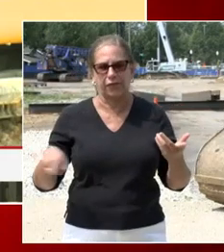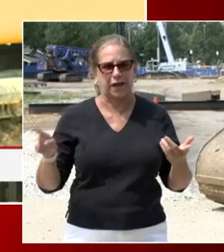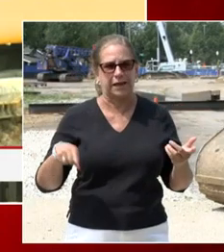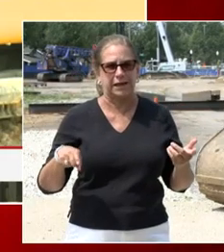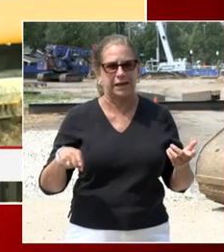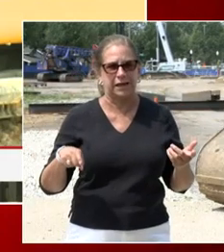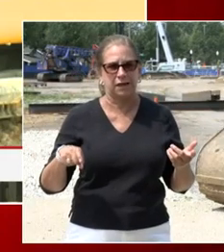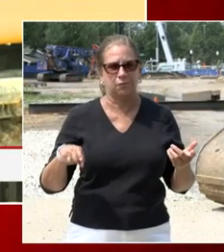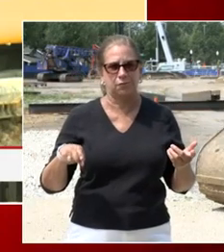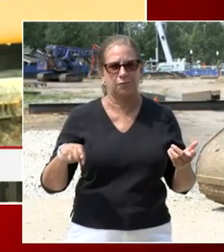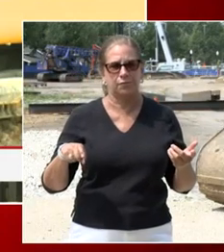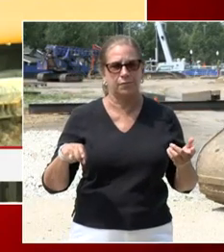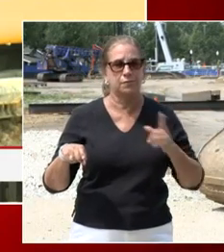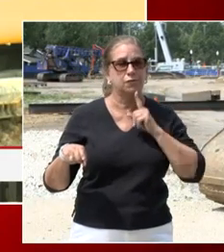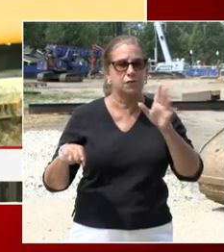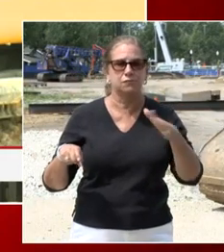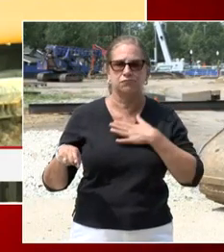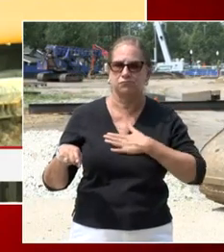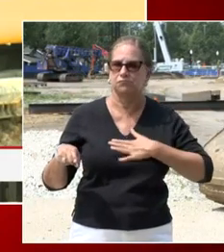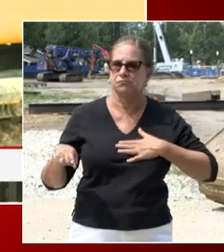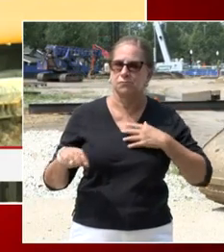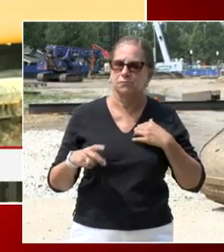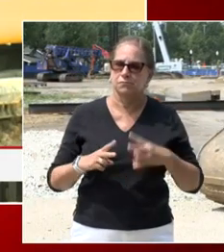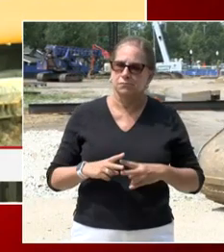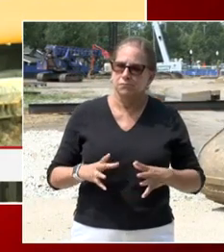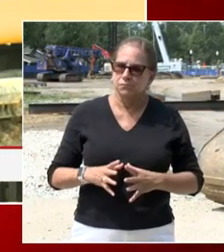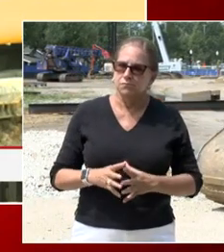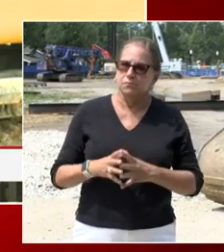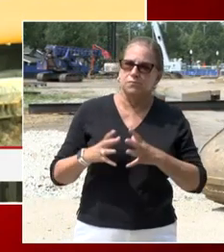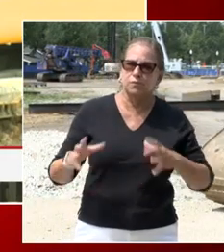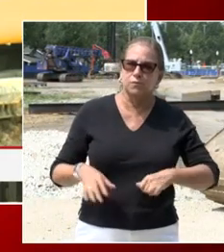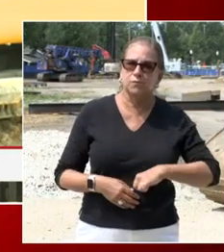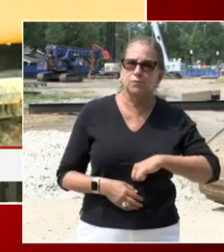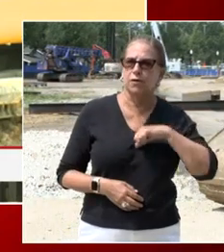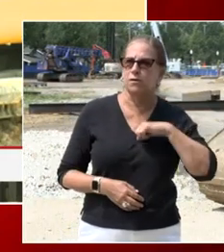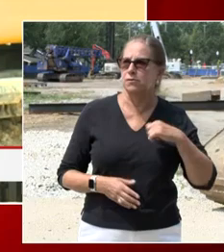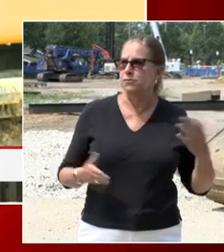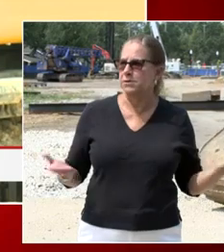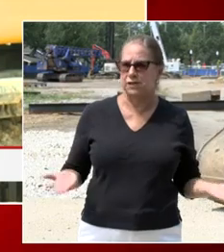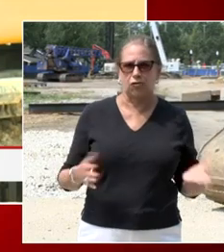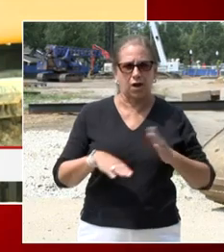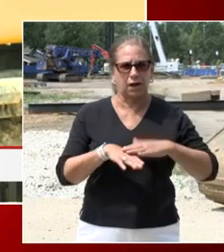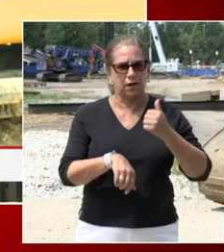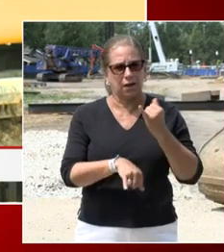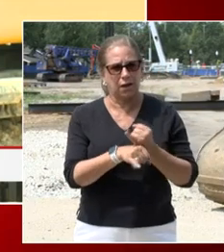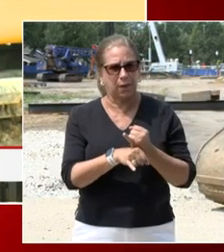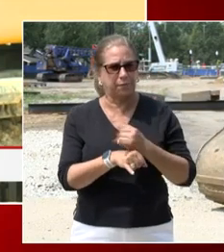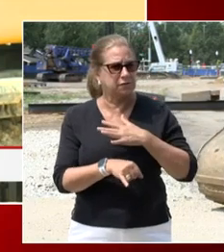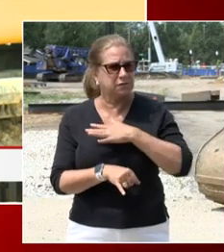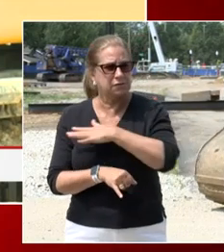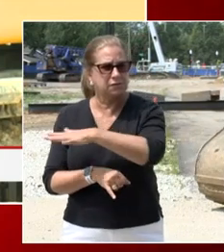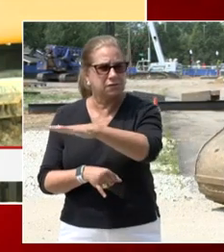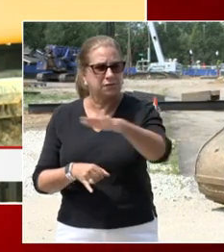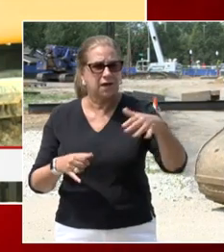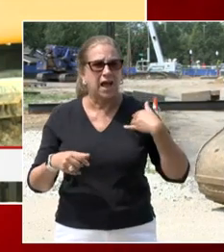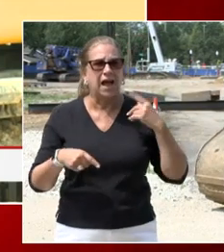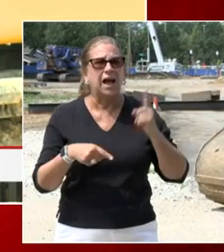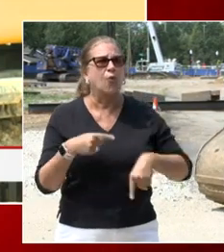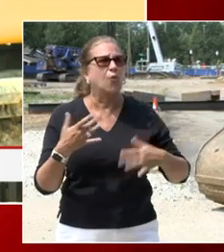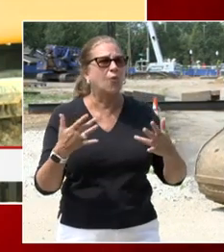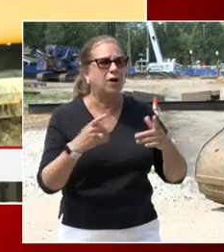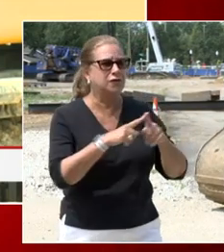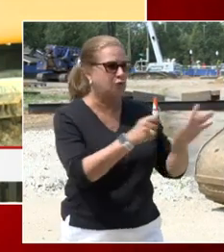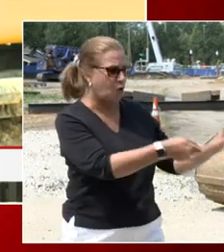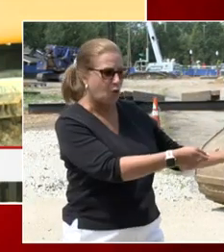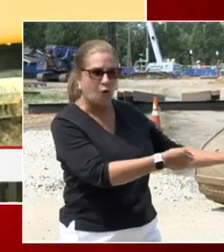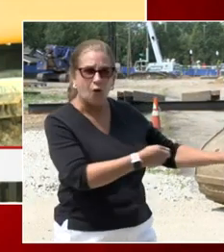am so proud to be adding Whitman-Walker to the campus and can't wait until we get to open its doors and begin thoughtfully